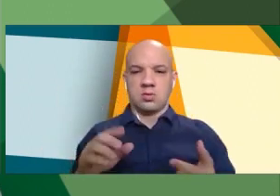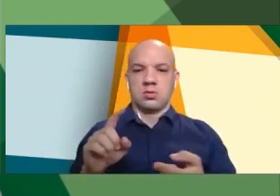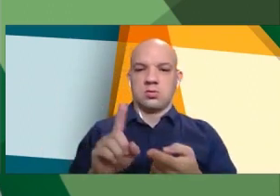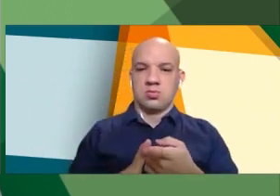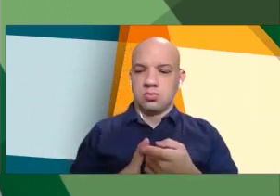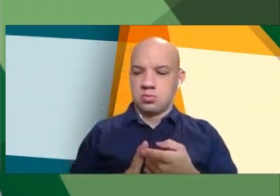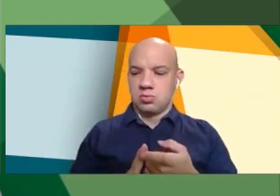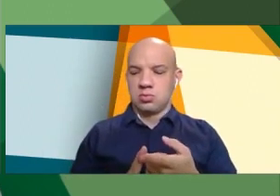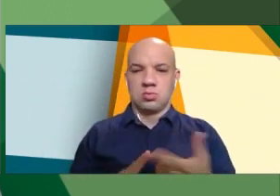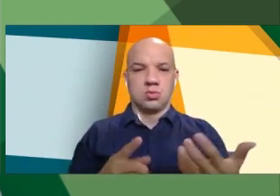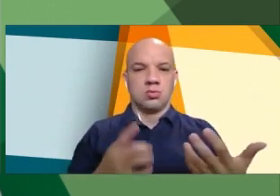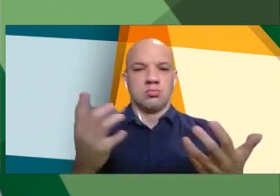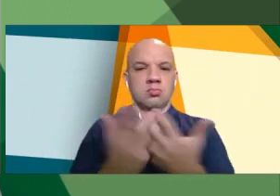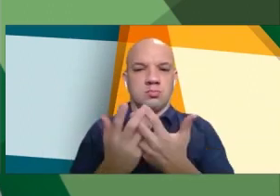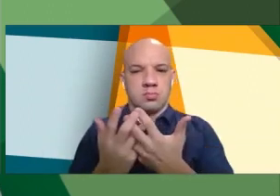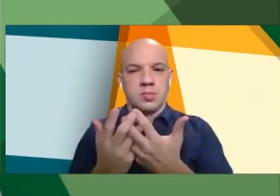that information.